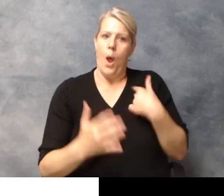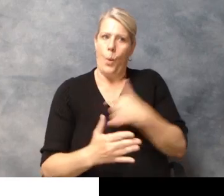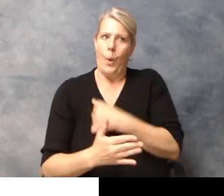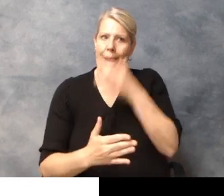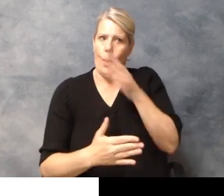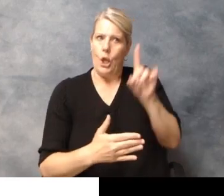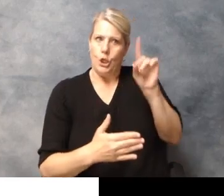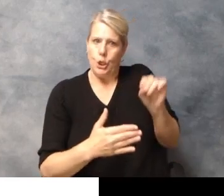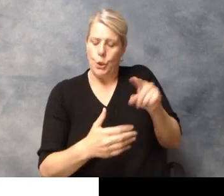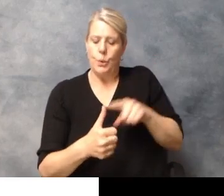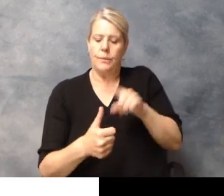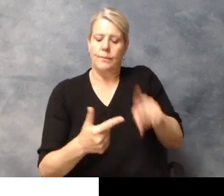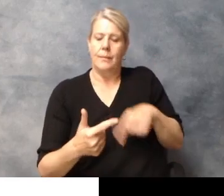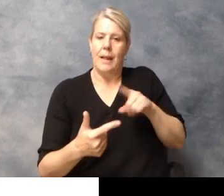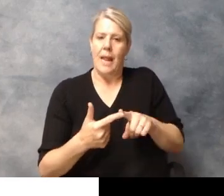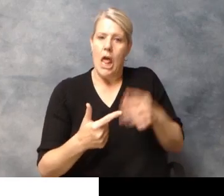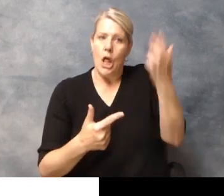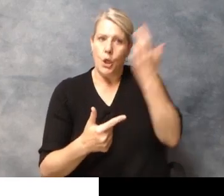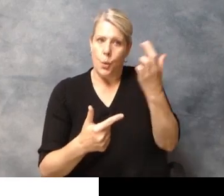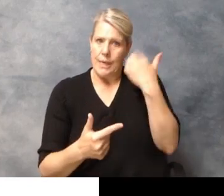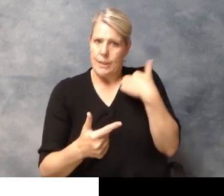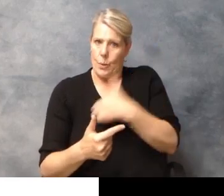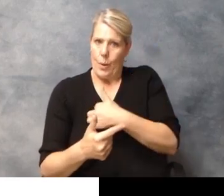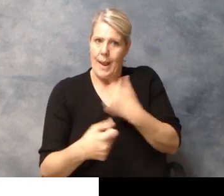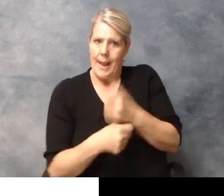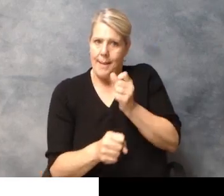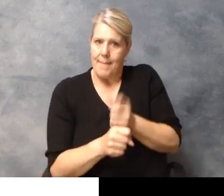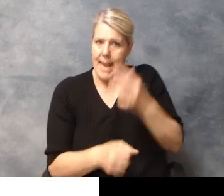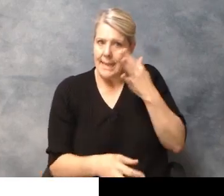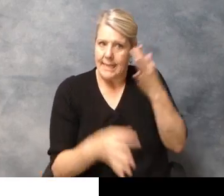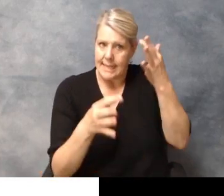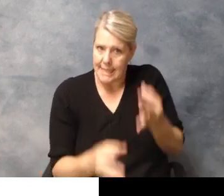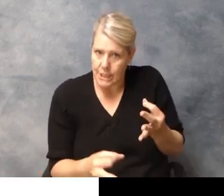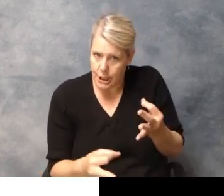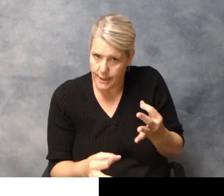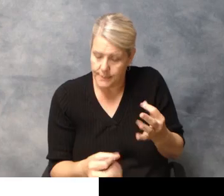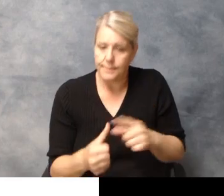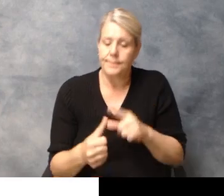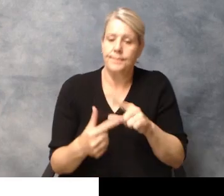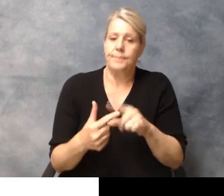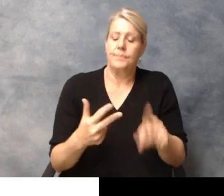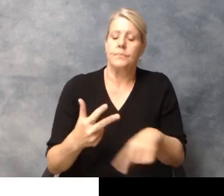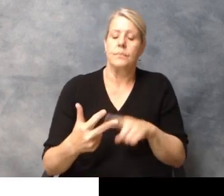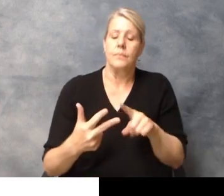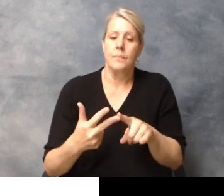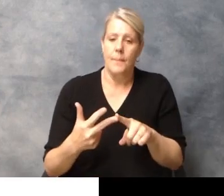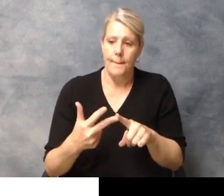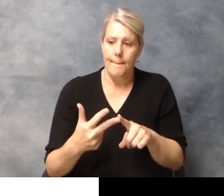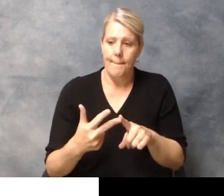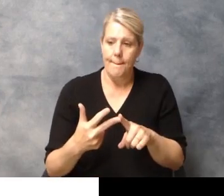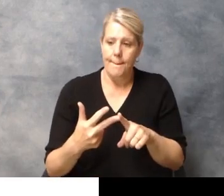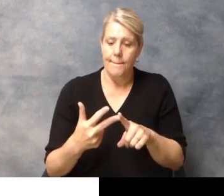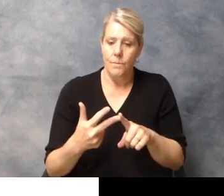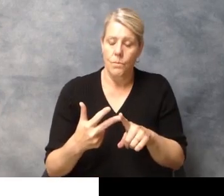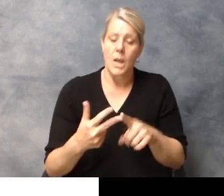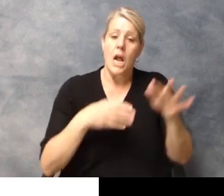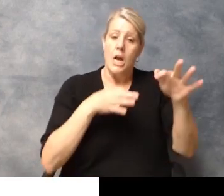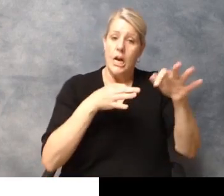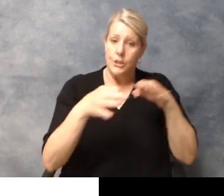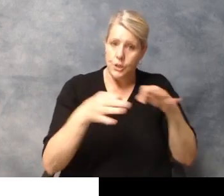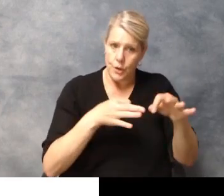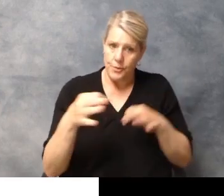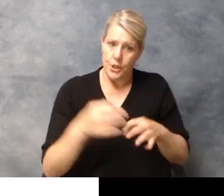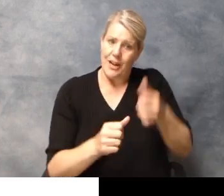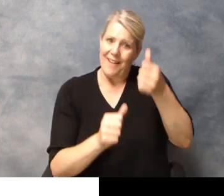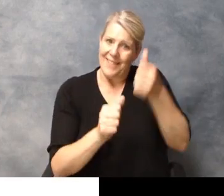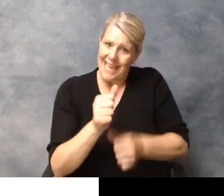an explanation of why the district proposes or refuses to take action, a description of each